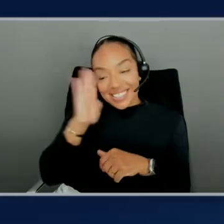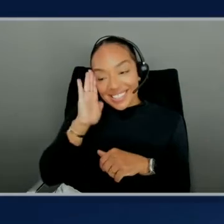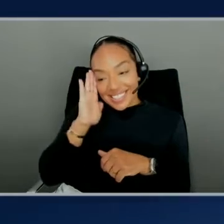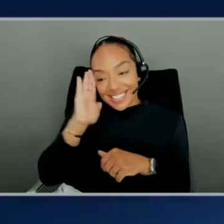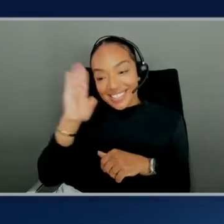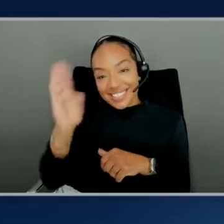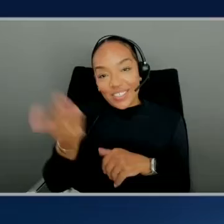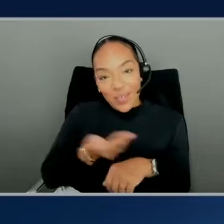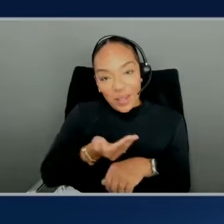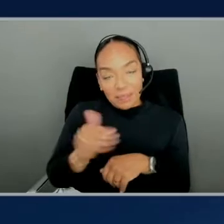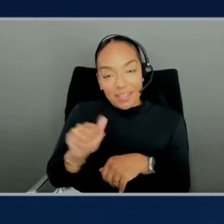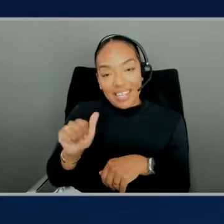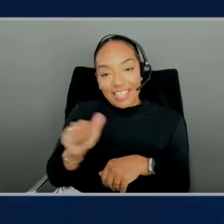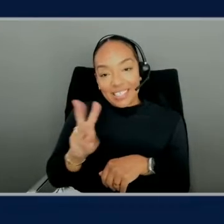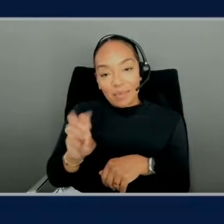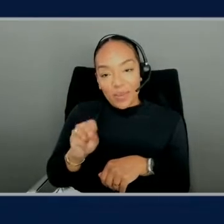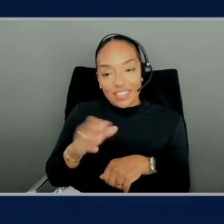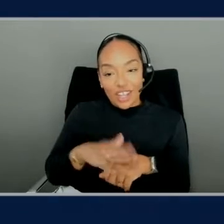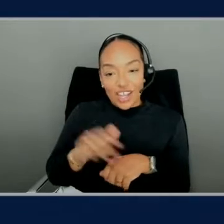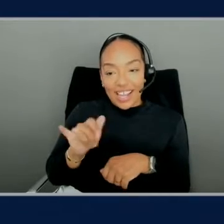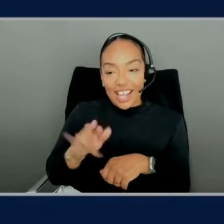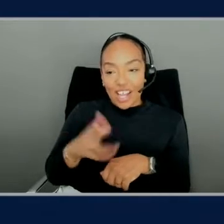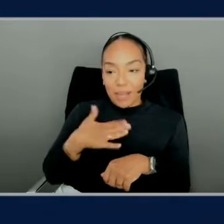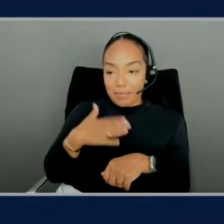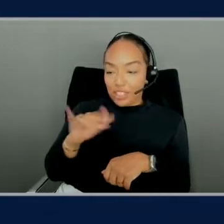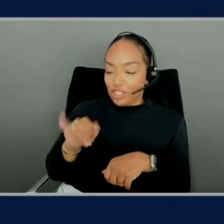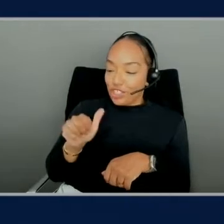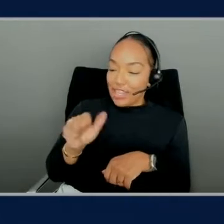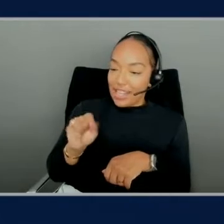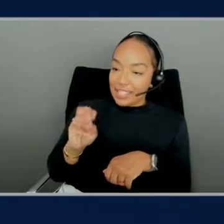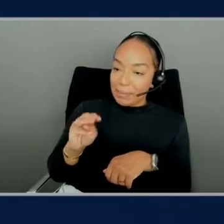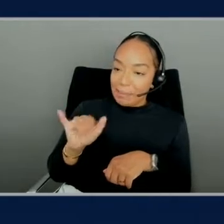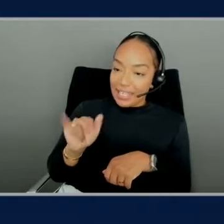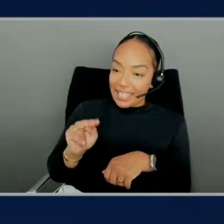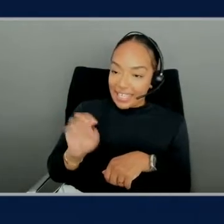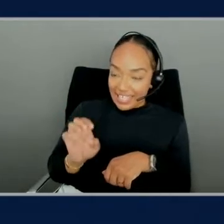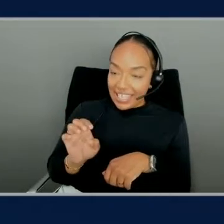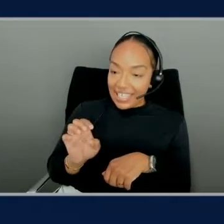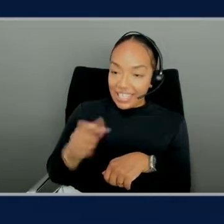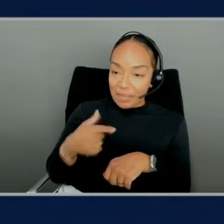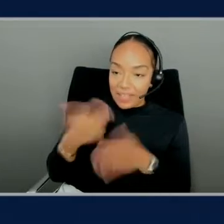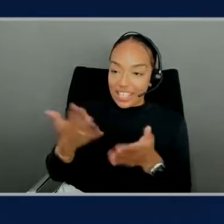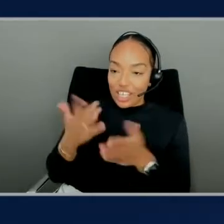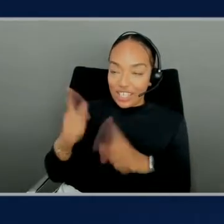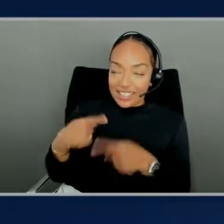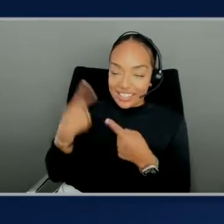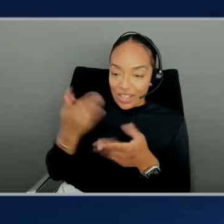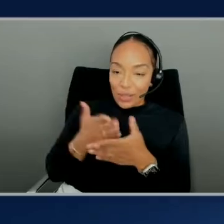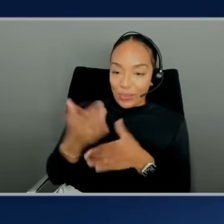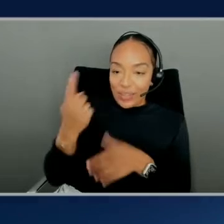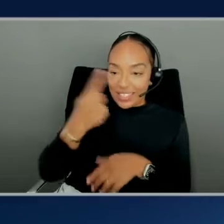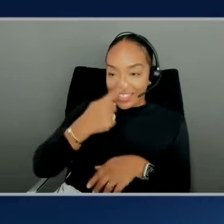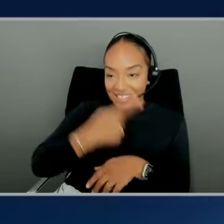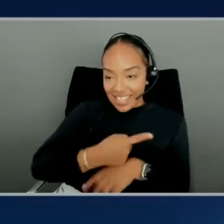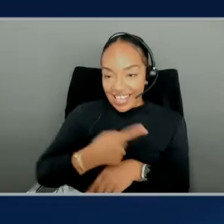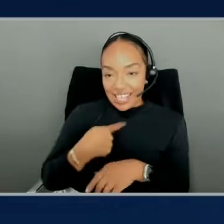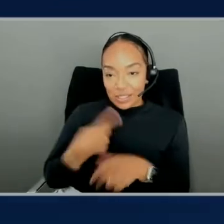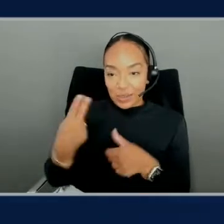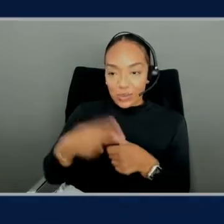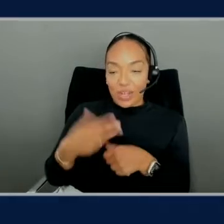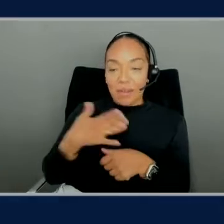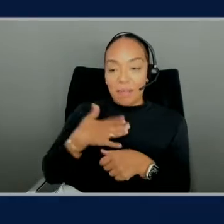back to AWS On Air. I'm Jasmine Kiles, one of your hosts that's been here on the journey with you throughout the day, and I am joined by my